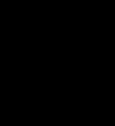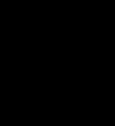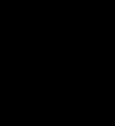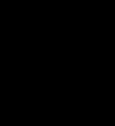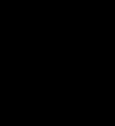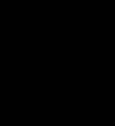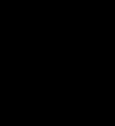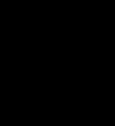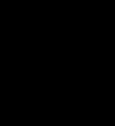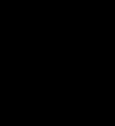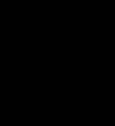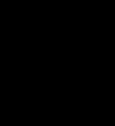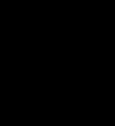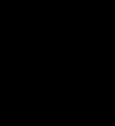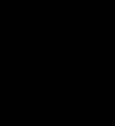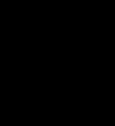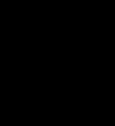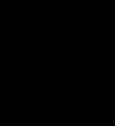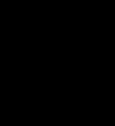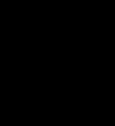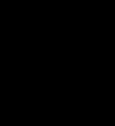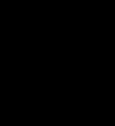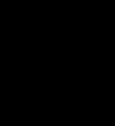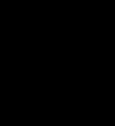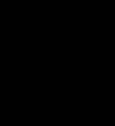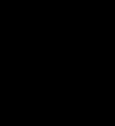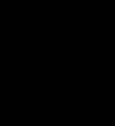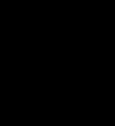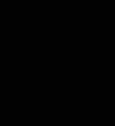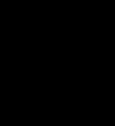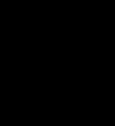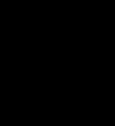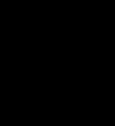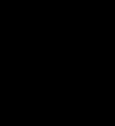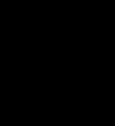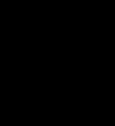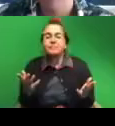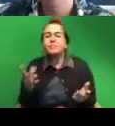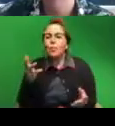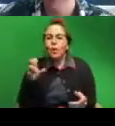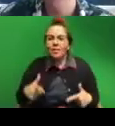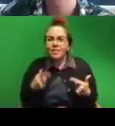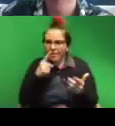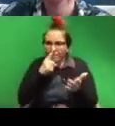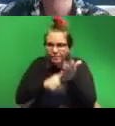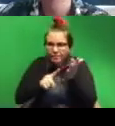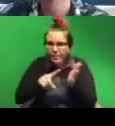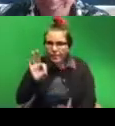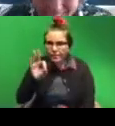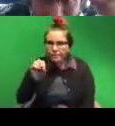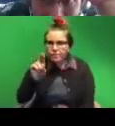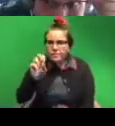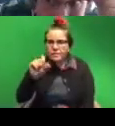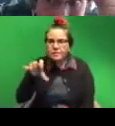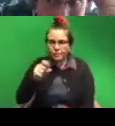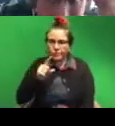So, hello everyone, welcome to Skype a Scientist Live. Today we're going to be talking about wildlife forensics, which is really, really cool. But before